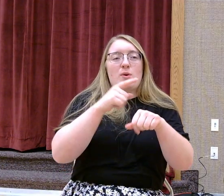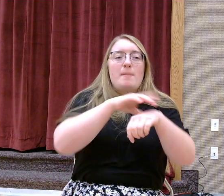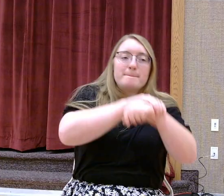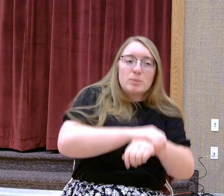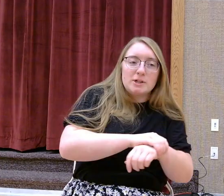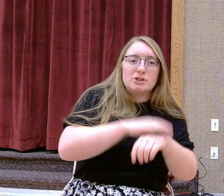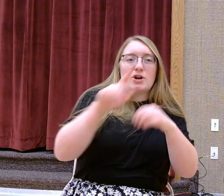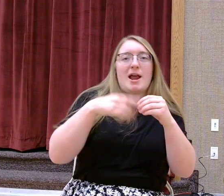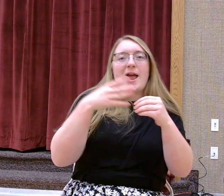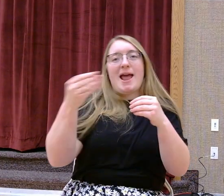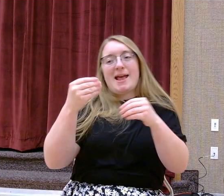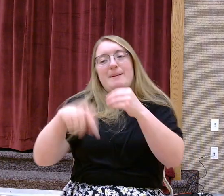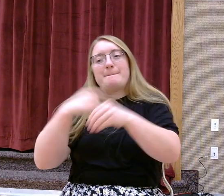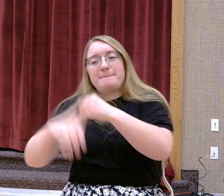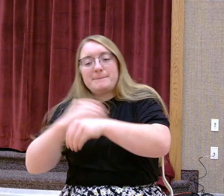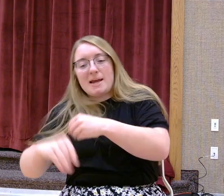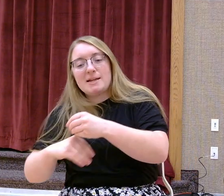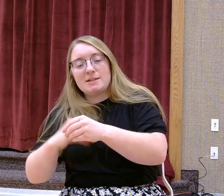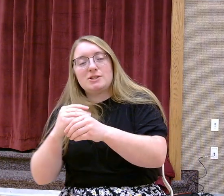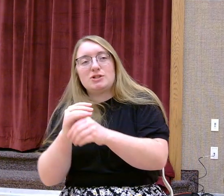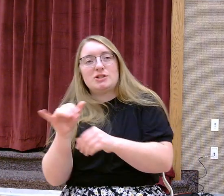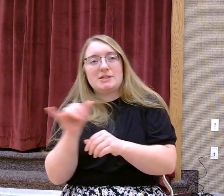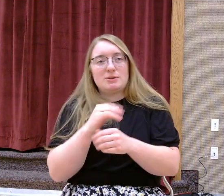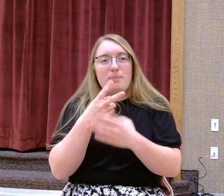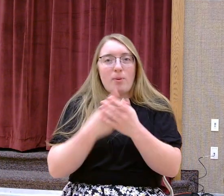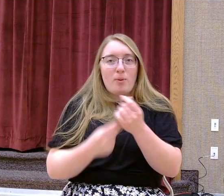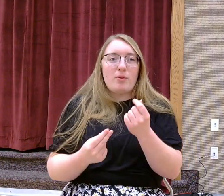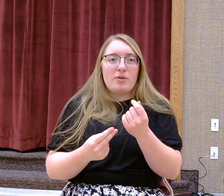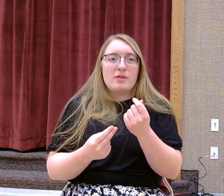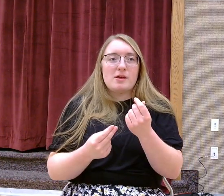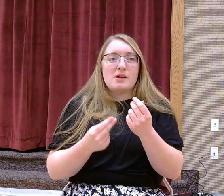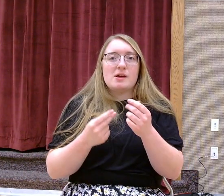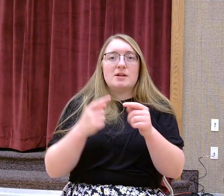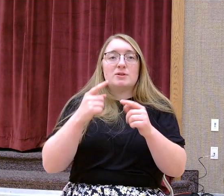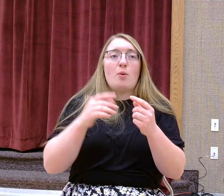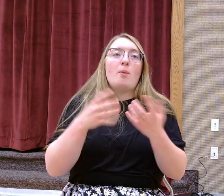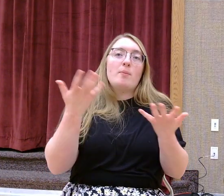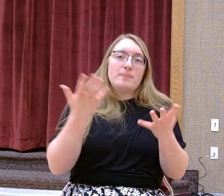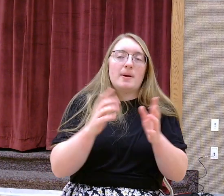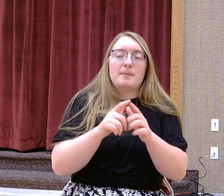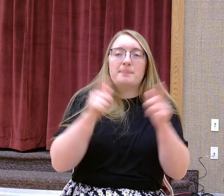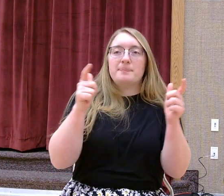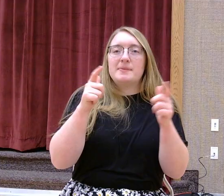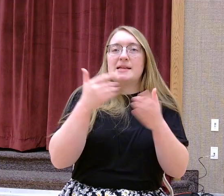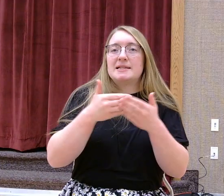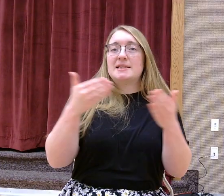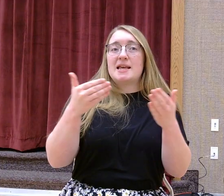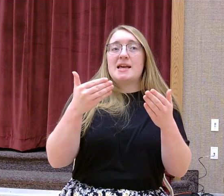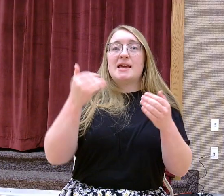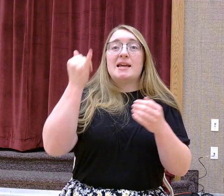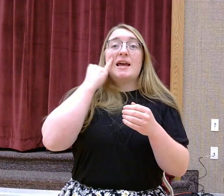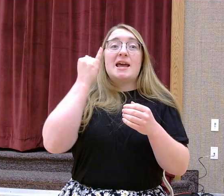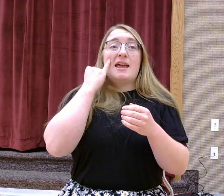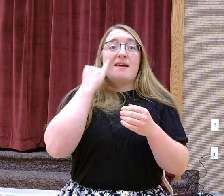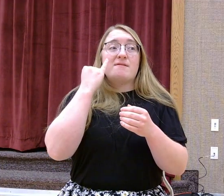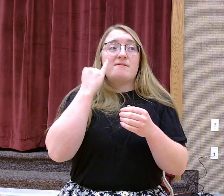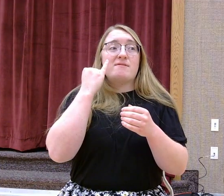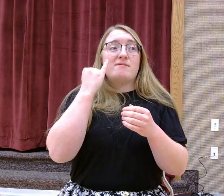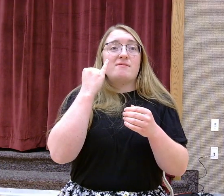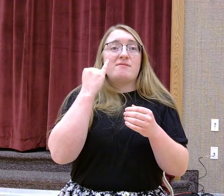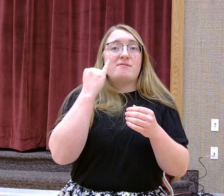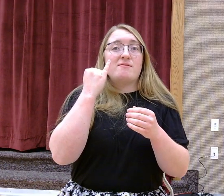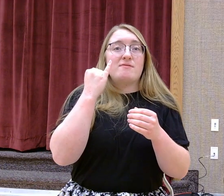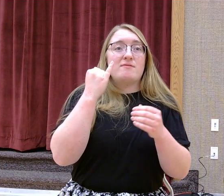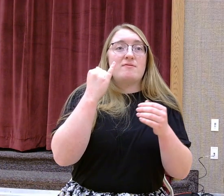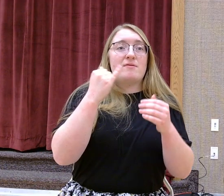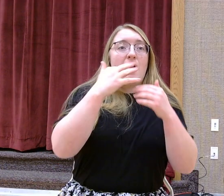But so again, biggest thing is direct pressure. If those pads get soaked with blood, don't take them off. Just apply other bandages